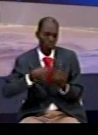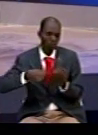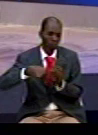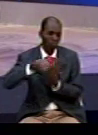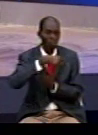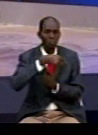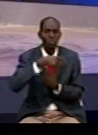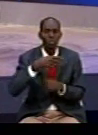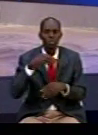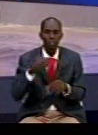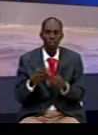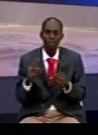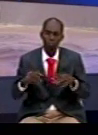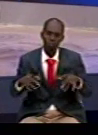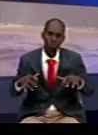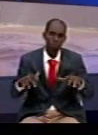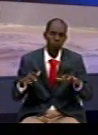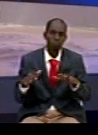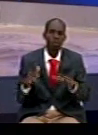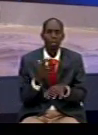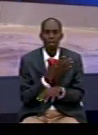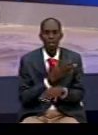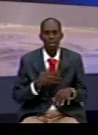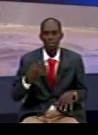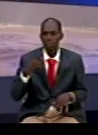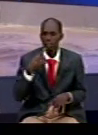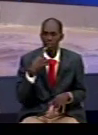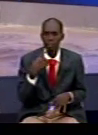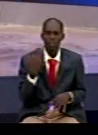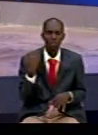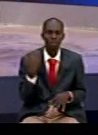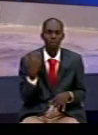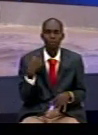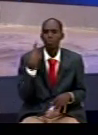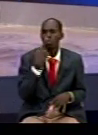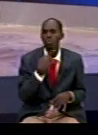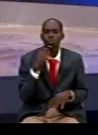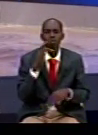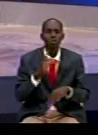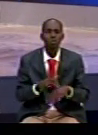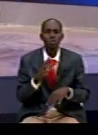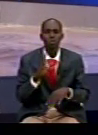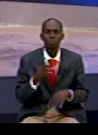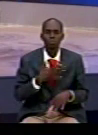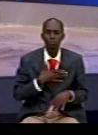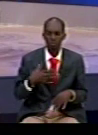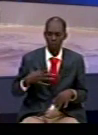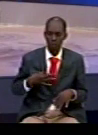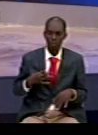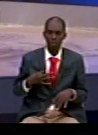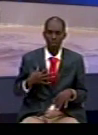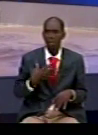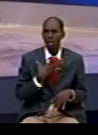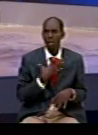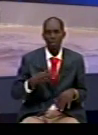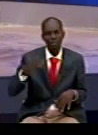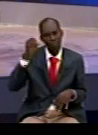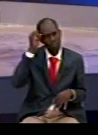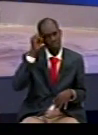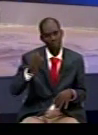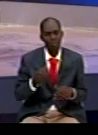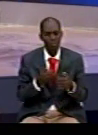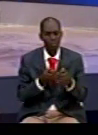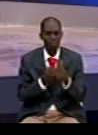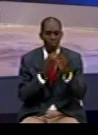in the press and said, who touched my clothes? And his